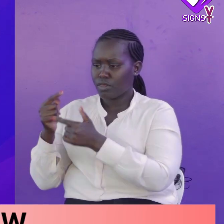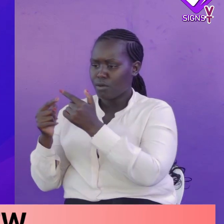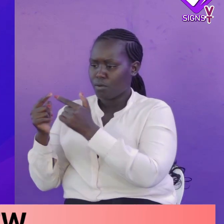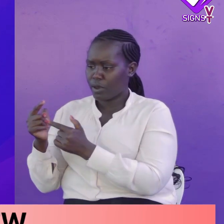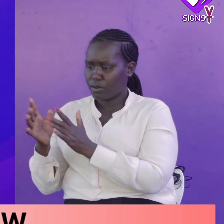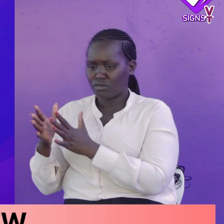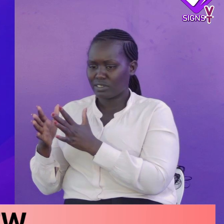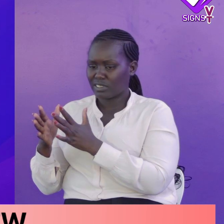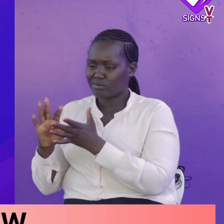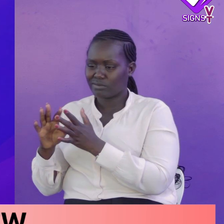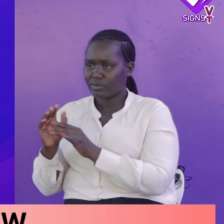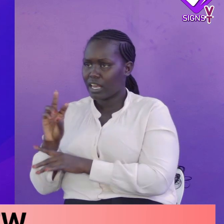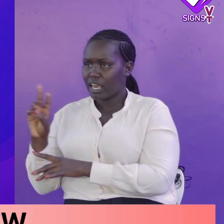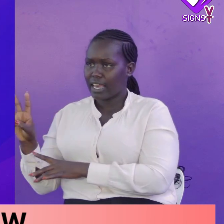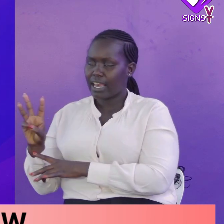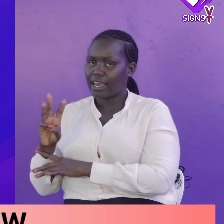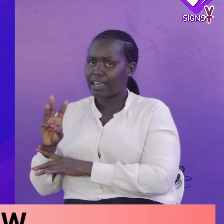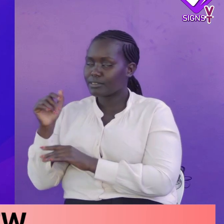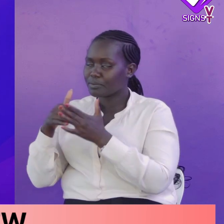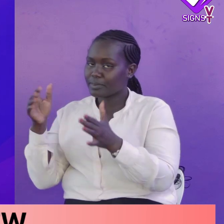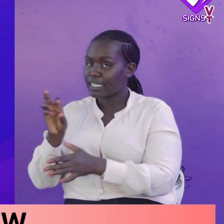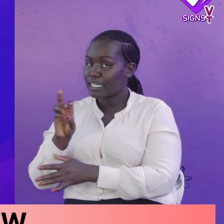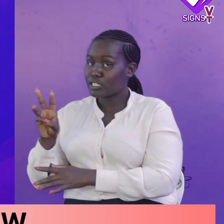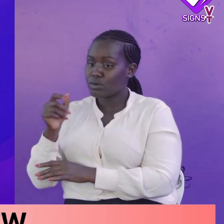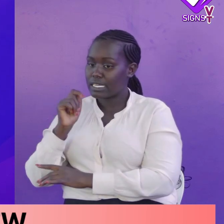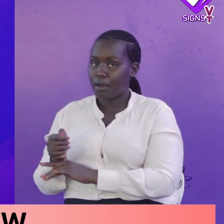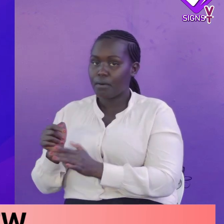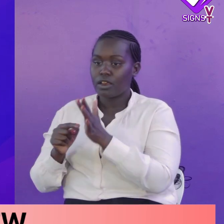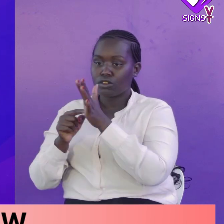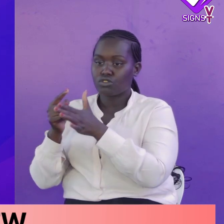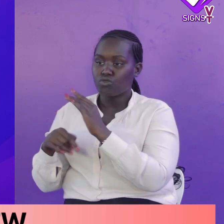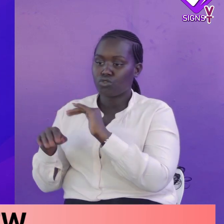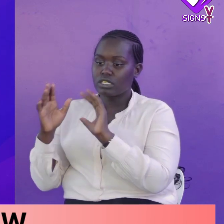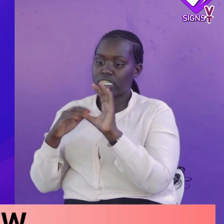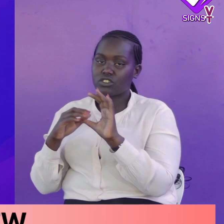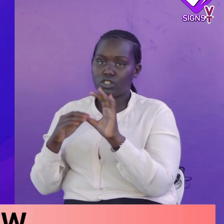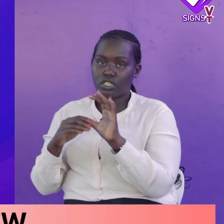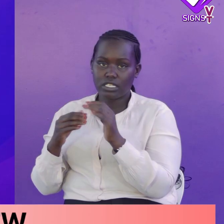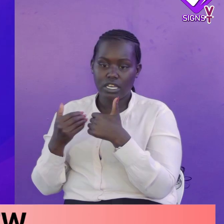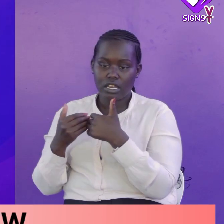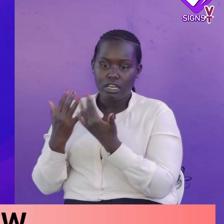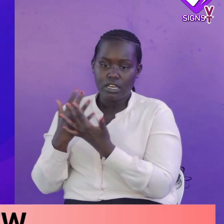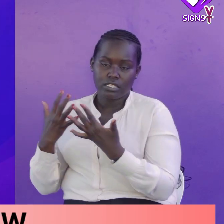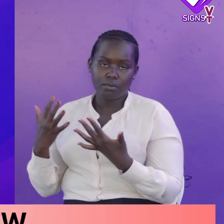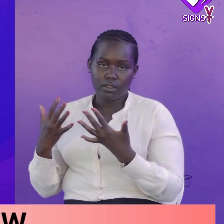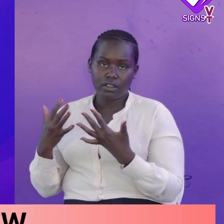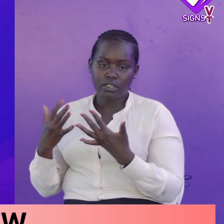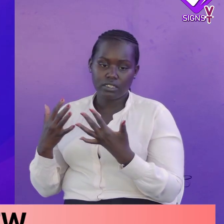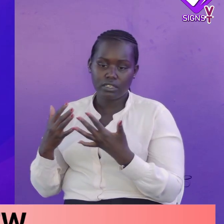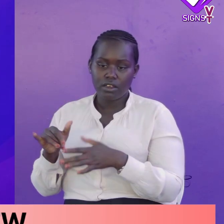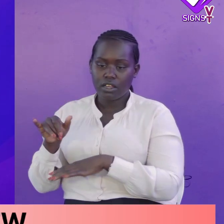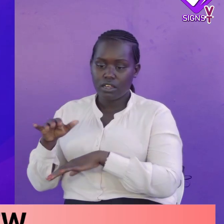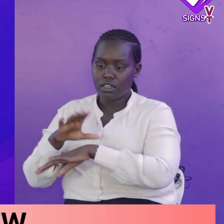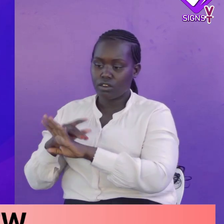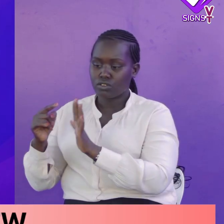was against West Ham. So this game showed that Chelsea, there are some things that they reach a point